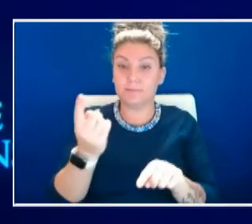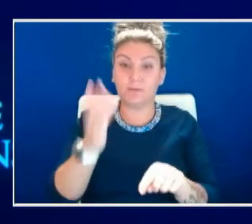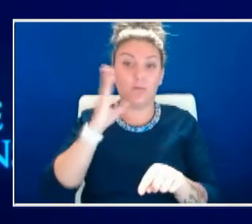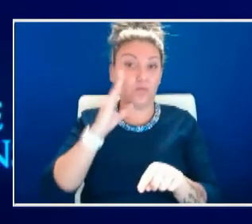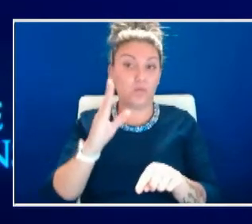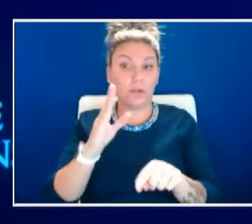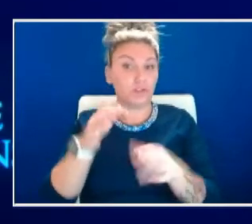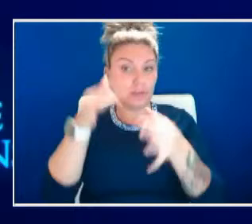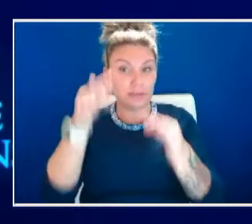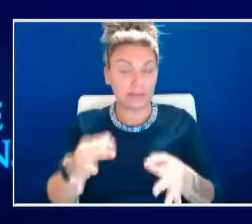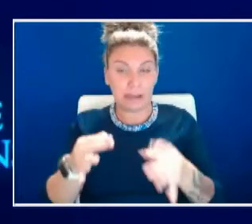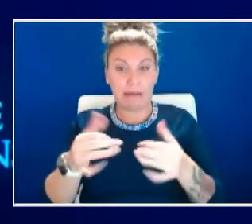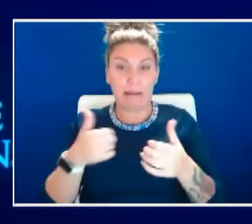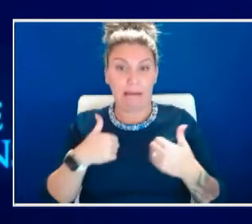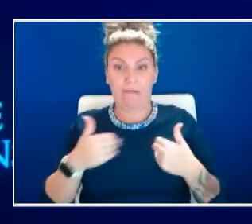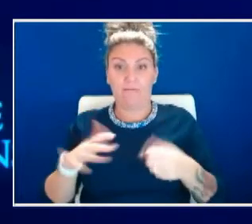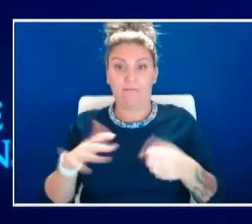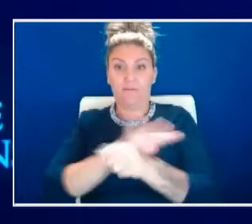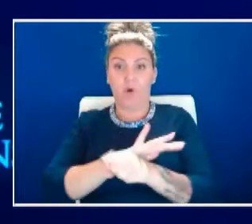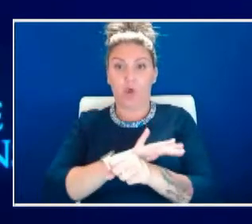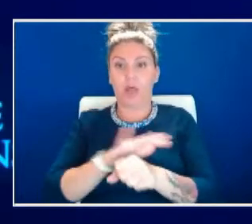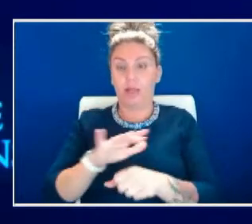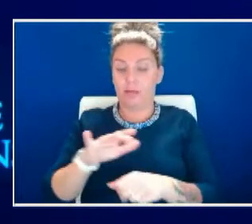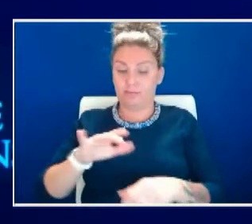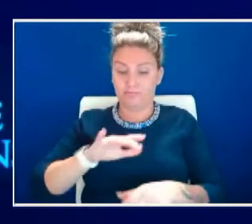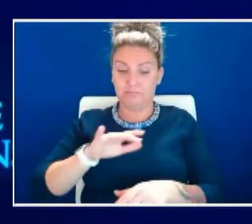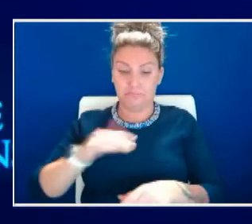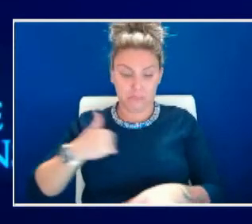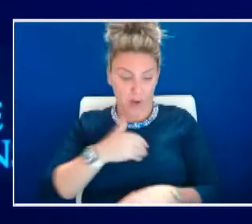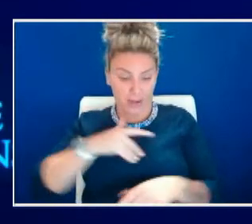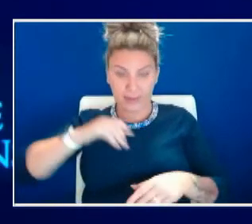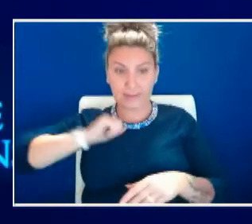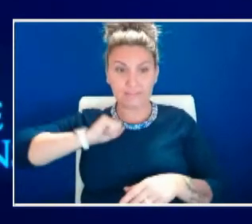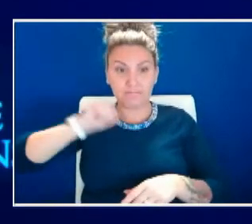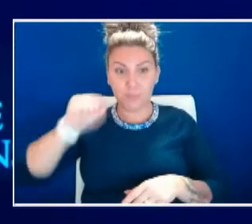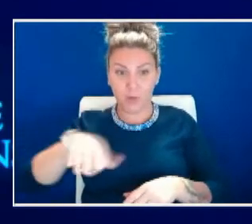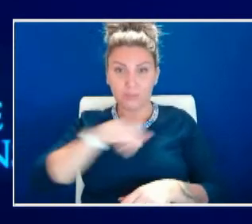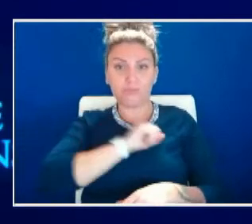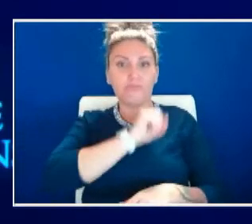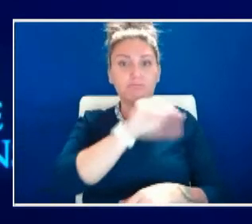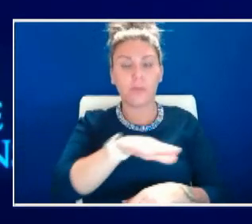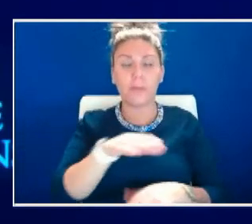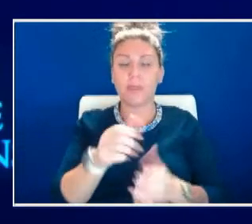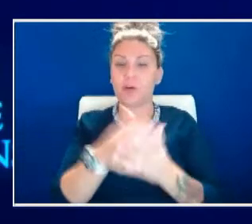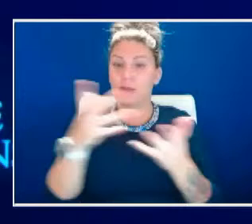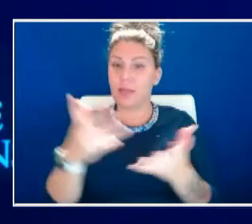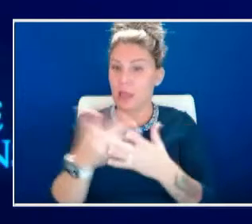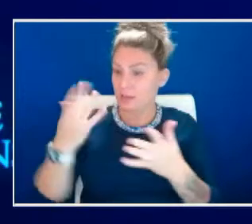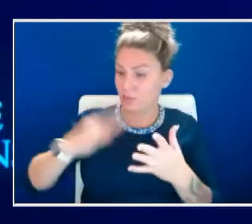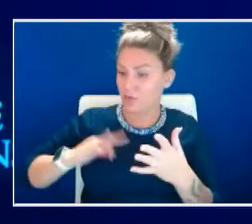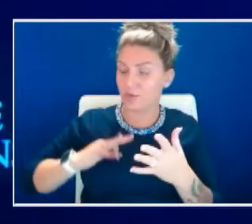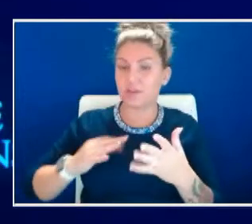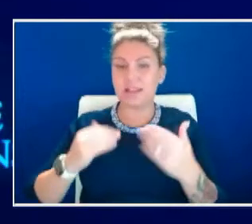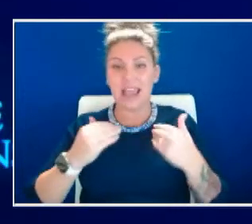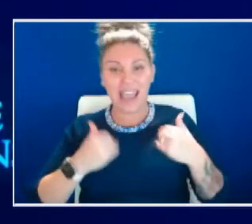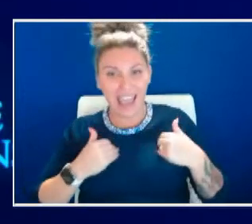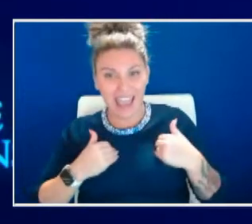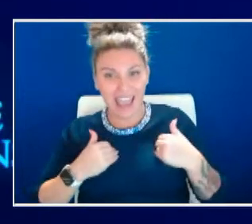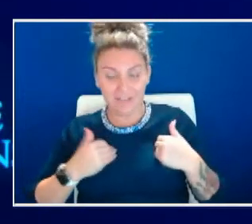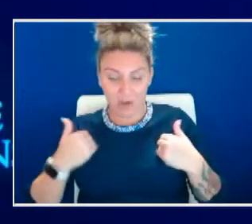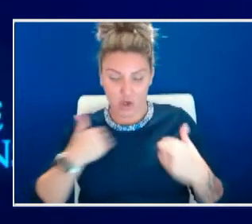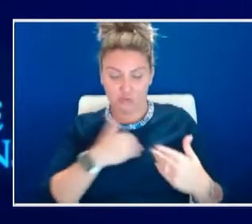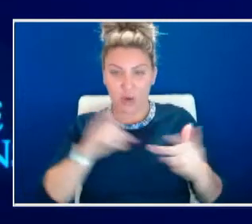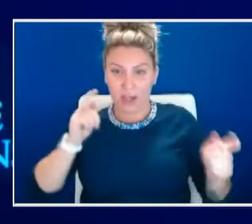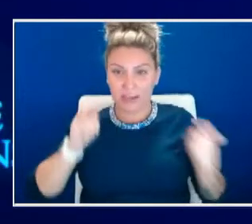have nothing. We definitely know that there are a lot of benefits to undergoing breast reconstruction from all of the things that I